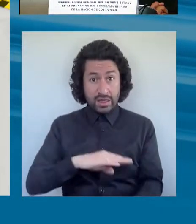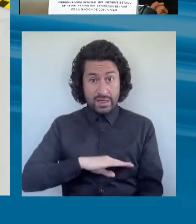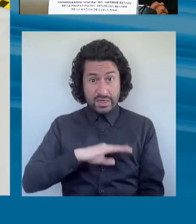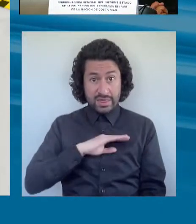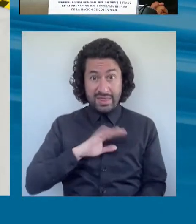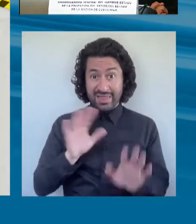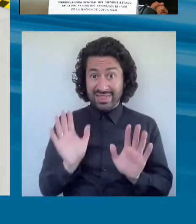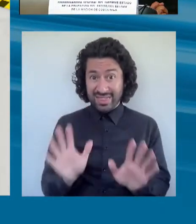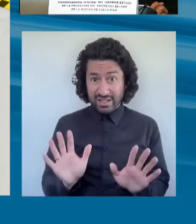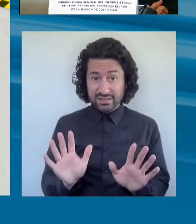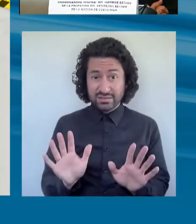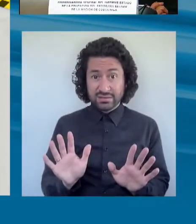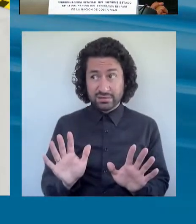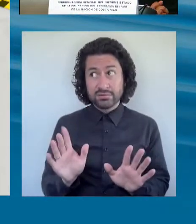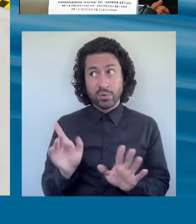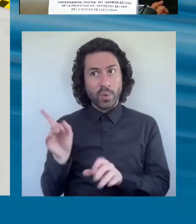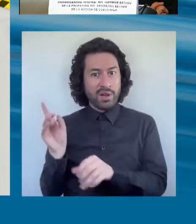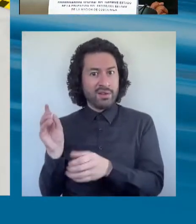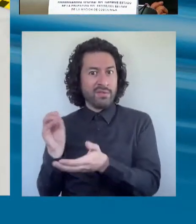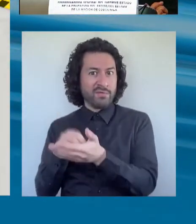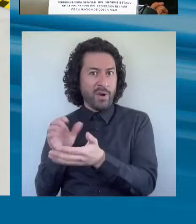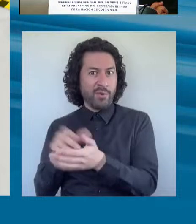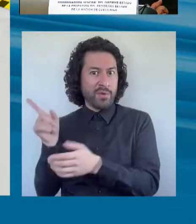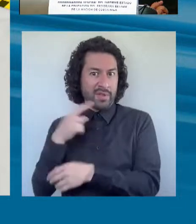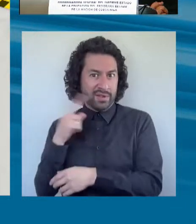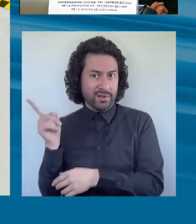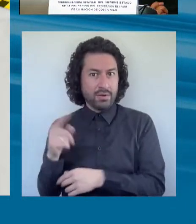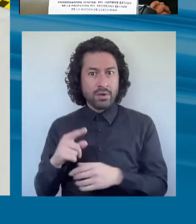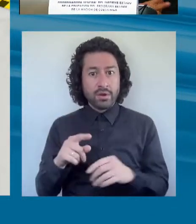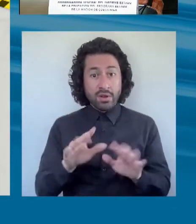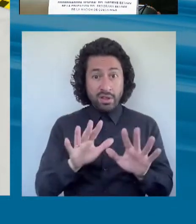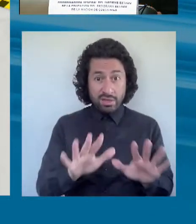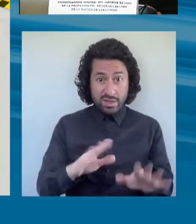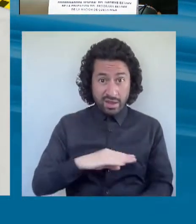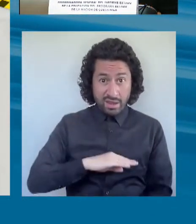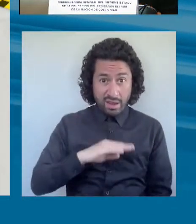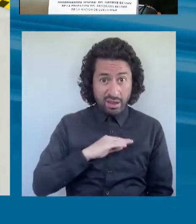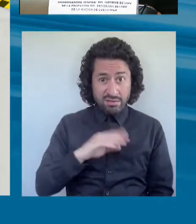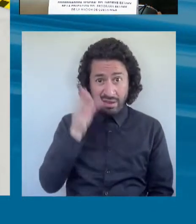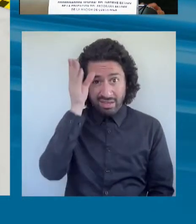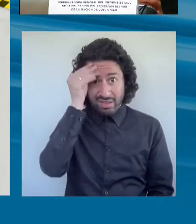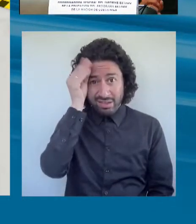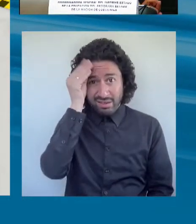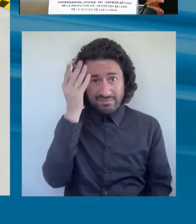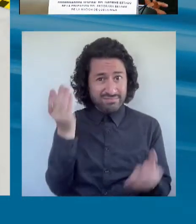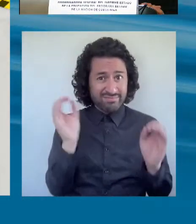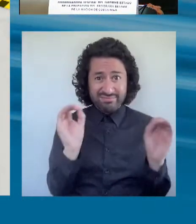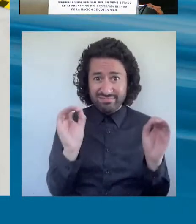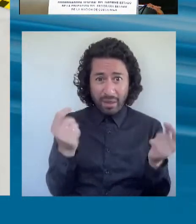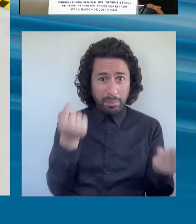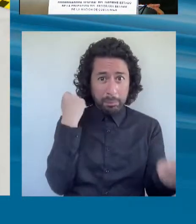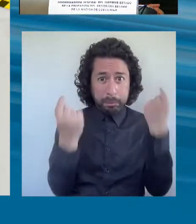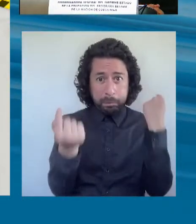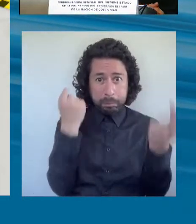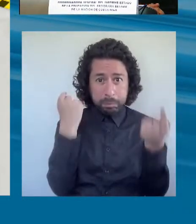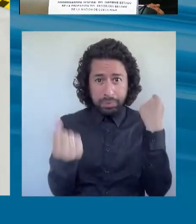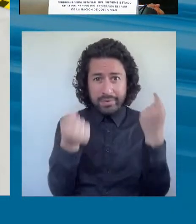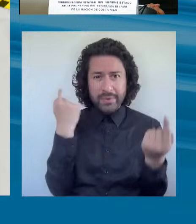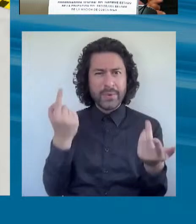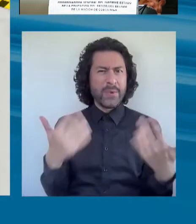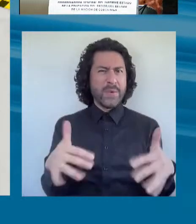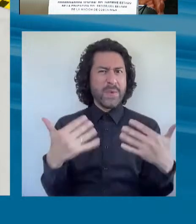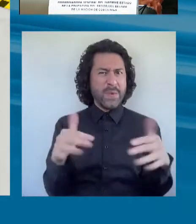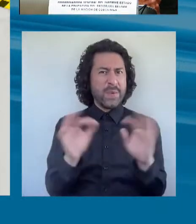of 10, as the World Bank stated, show that they have not acquired the basic knowledge,